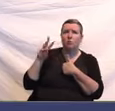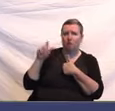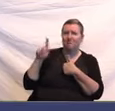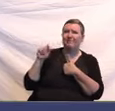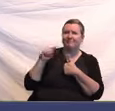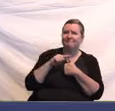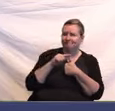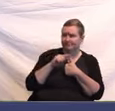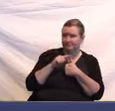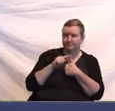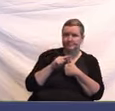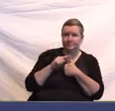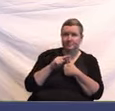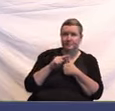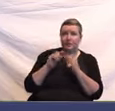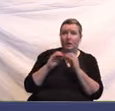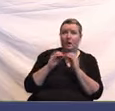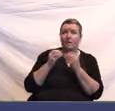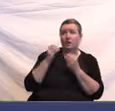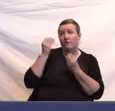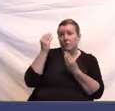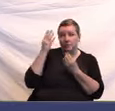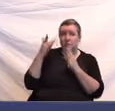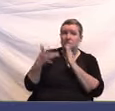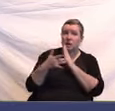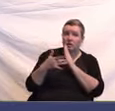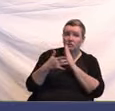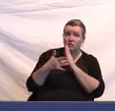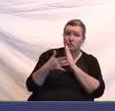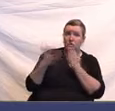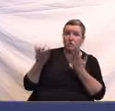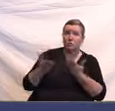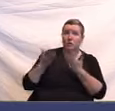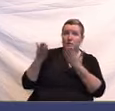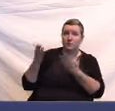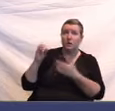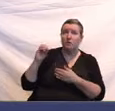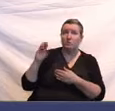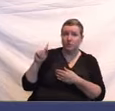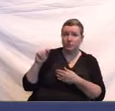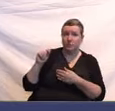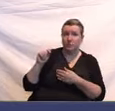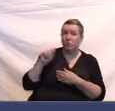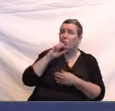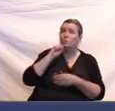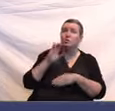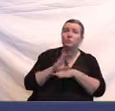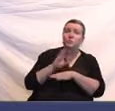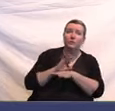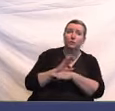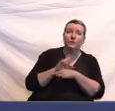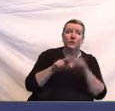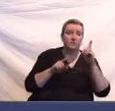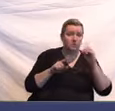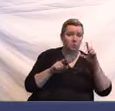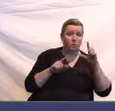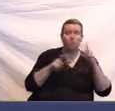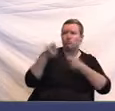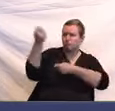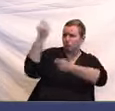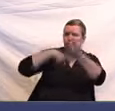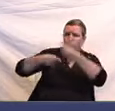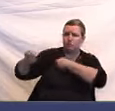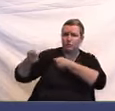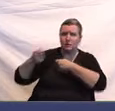Information Technology recommended in October replacing the old computers that the Department of Labor has. And the holidays are here, and we're still